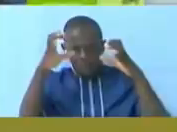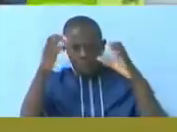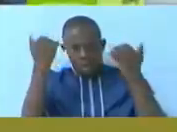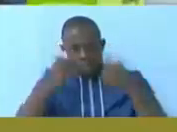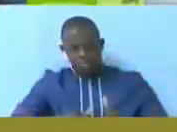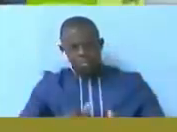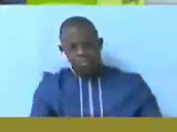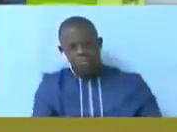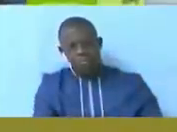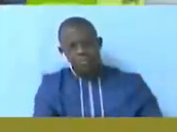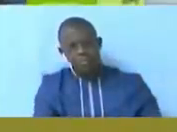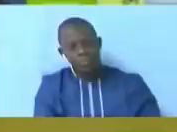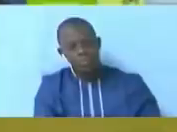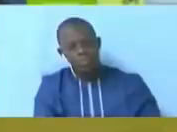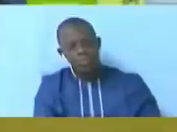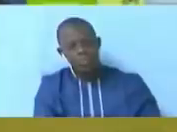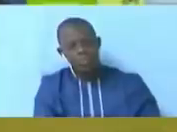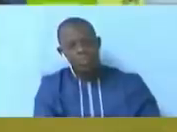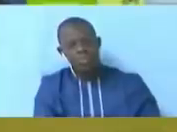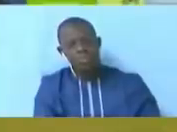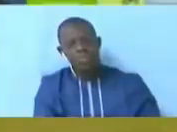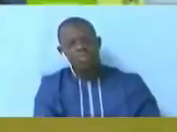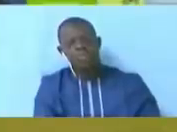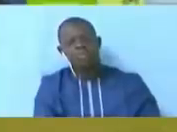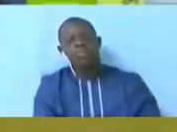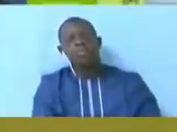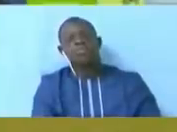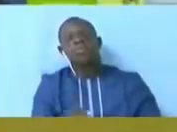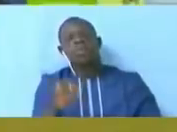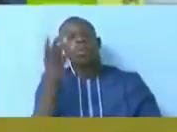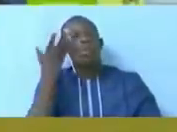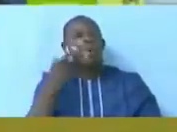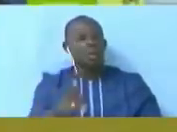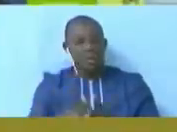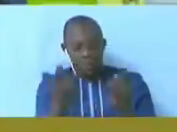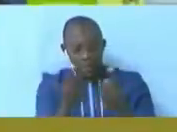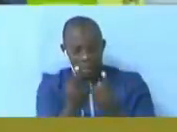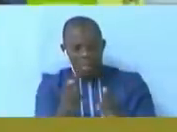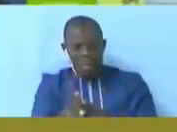they reached their height.